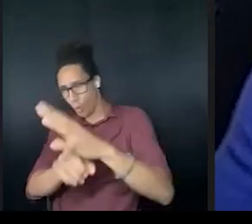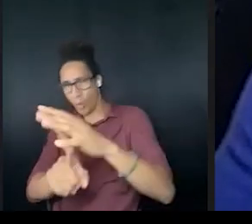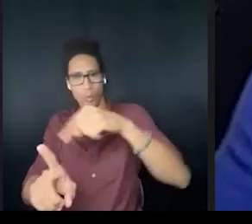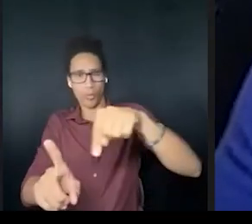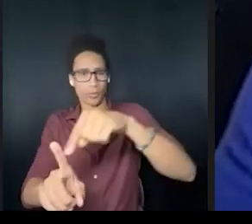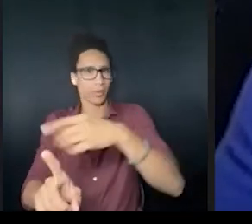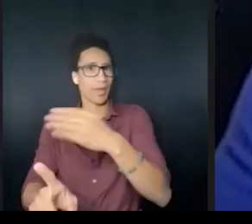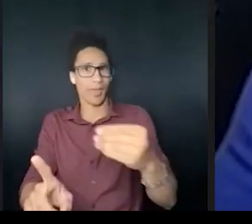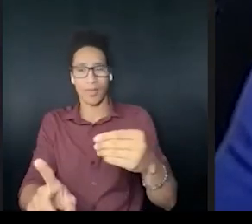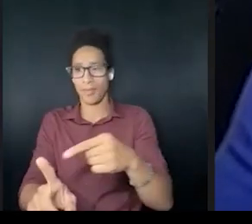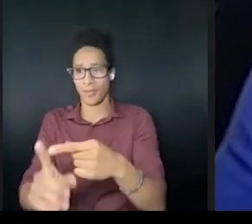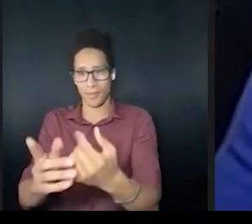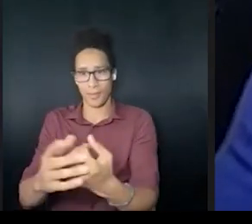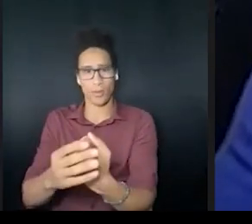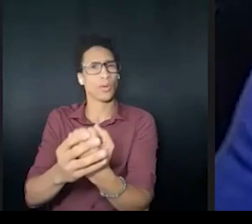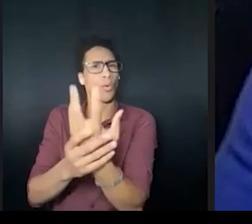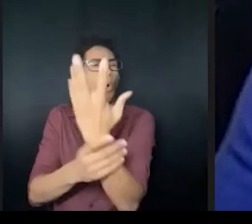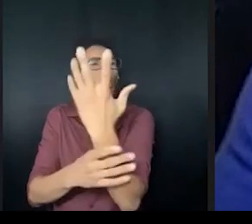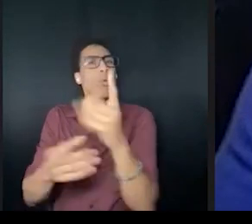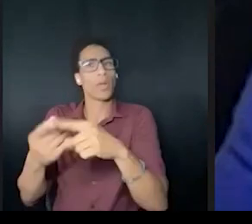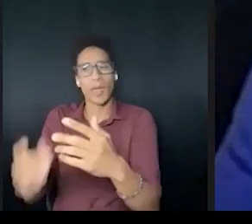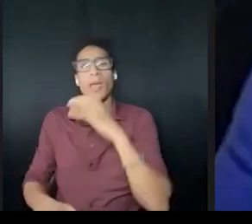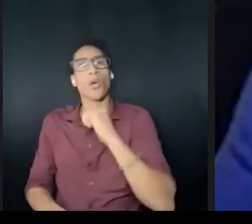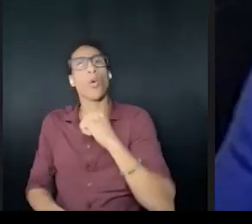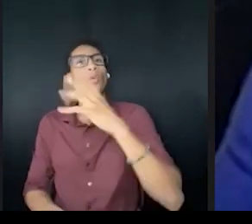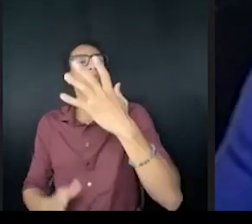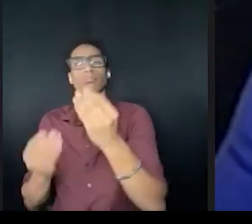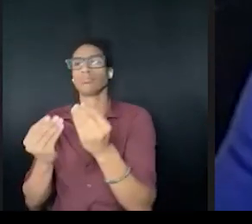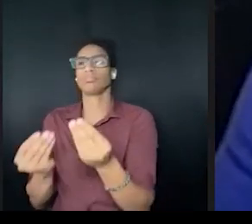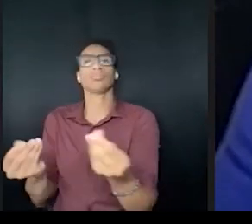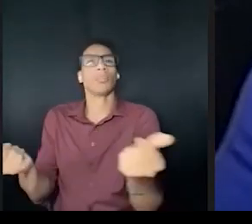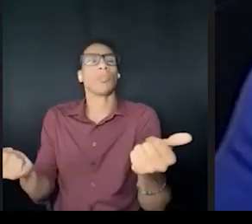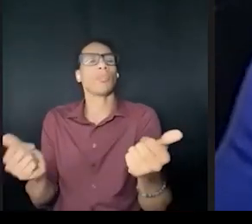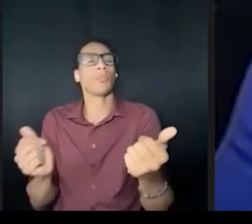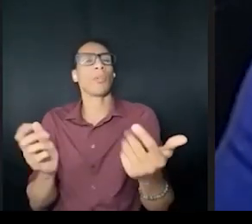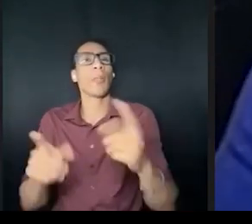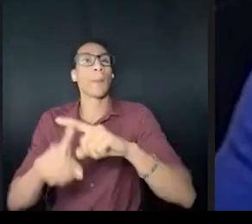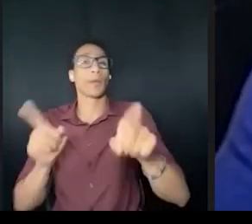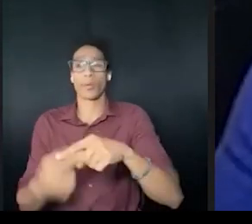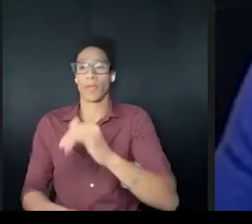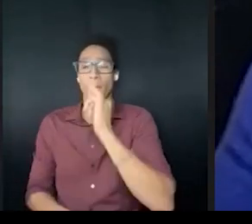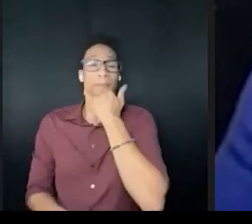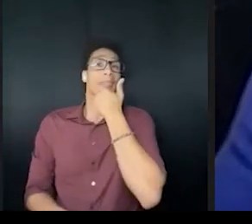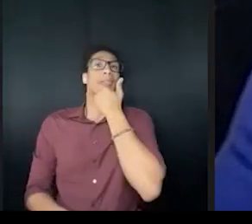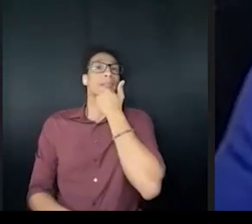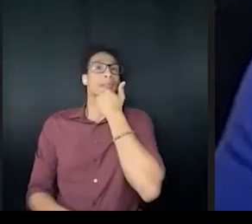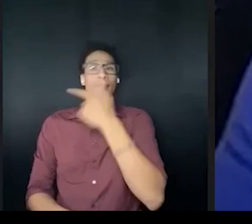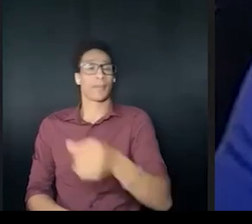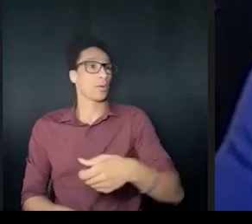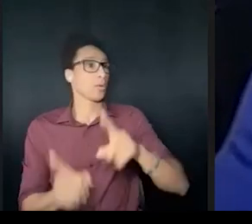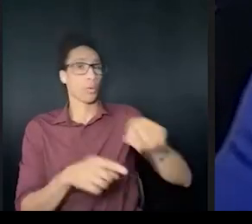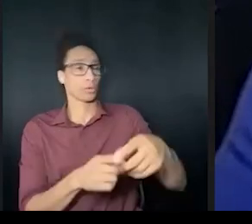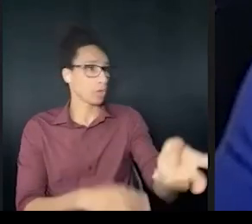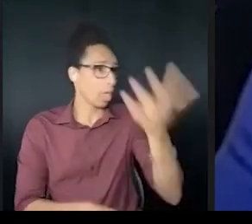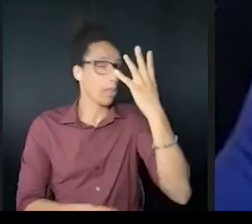grow out of that as they get older. But once they make a mistake, there's no turning back. You know, they branded with that for the rest of their lives. But